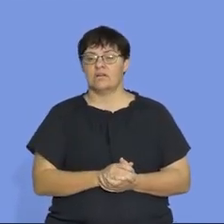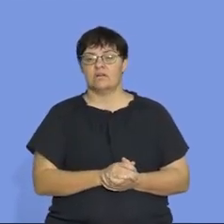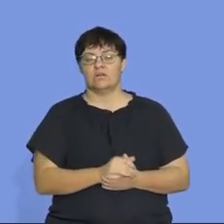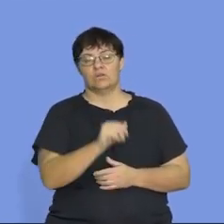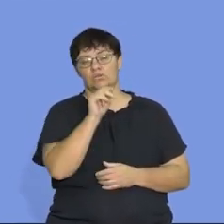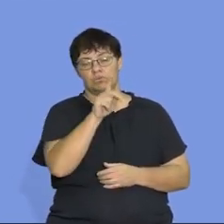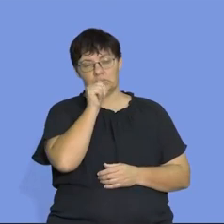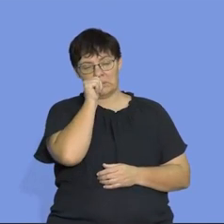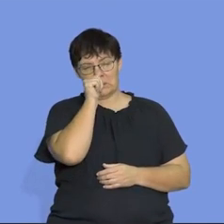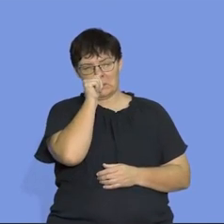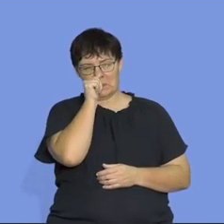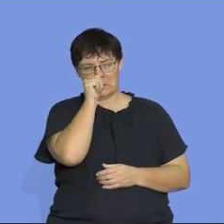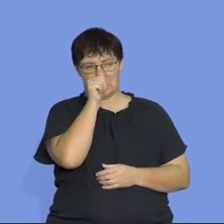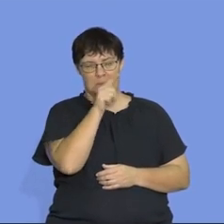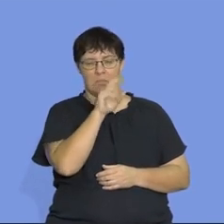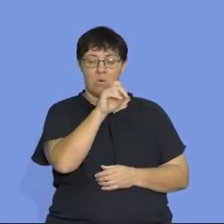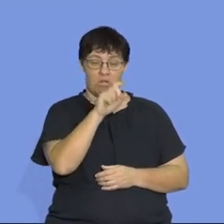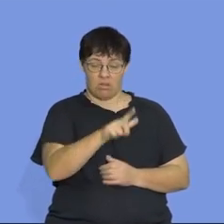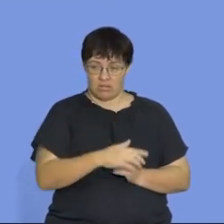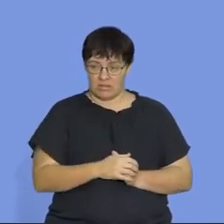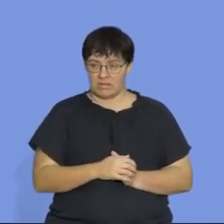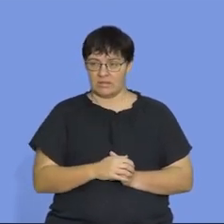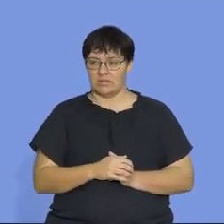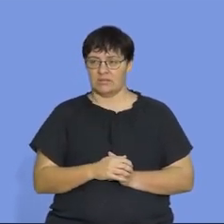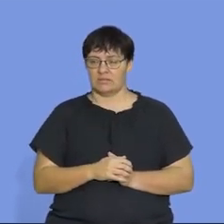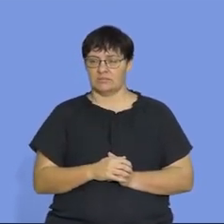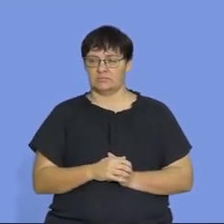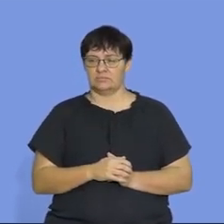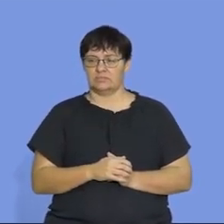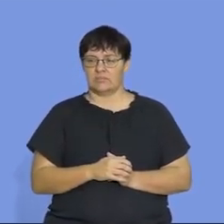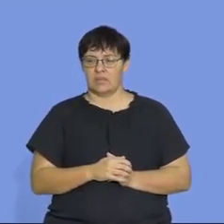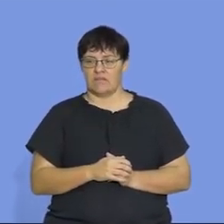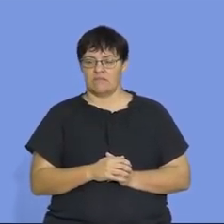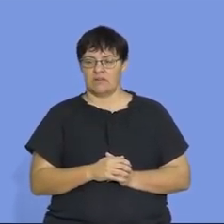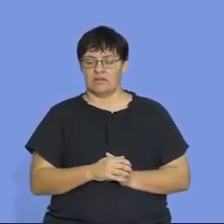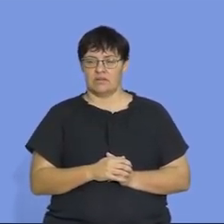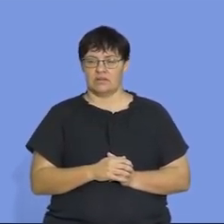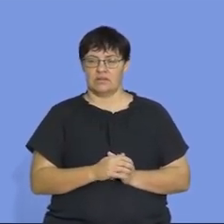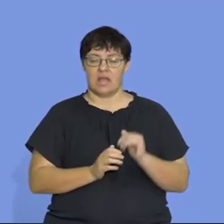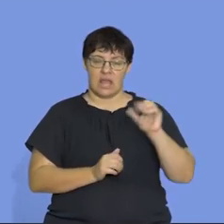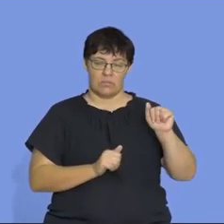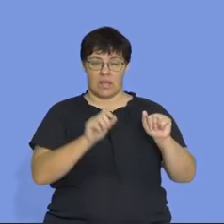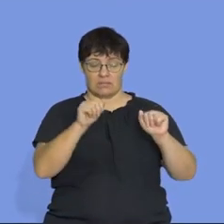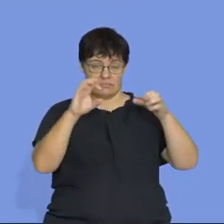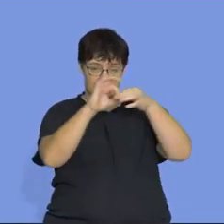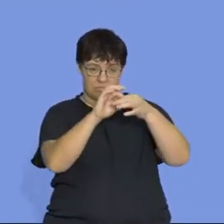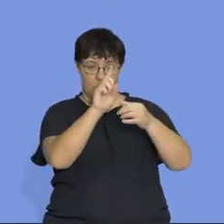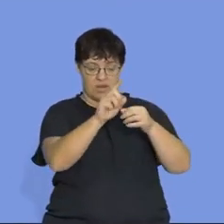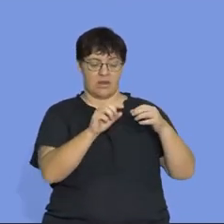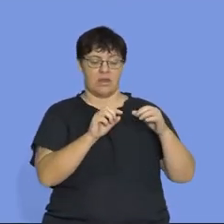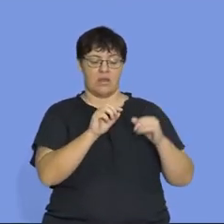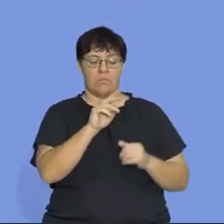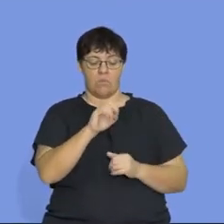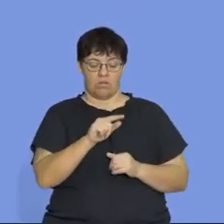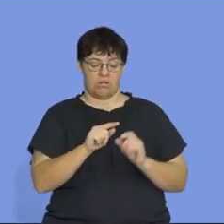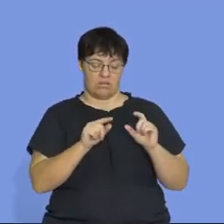hydrogen. This is the simplest ratio in which they react, okay? Then we've got a mole of oxygen, okay, to give